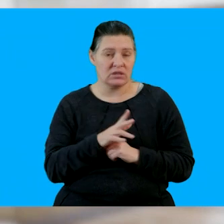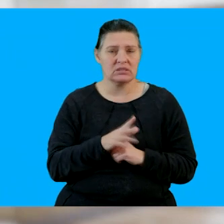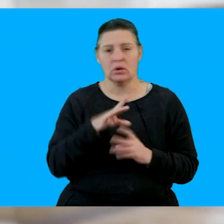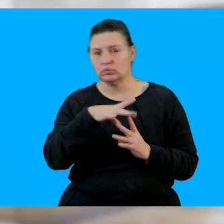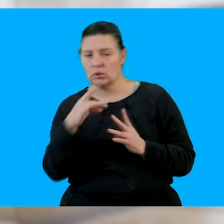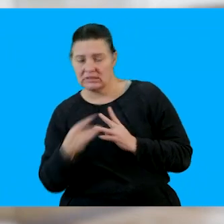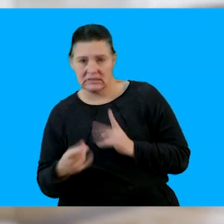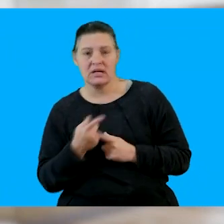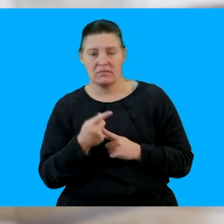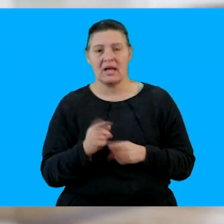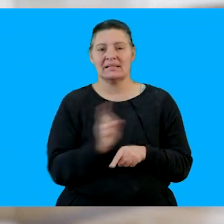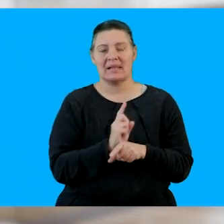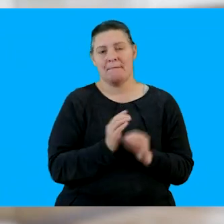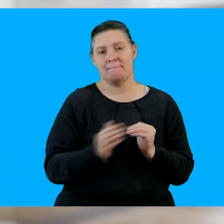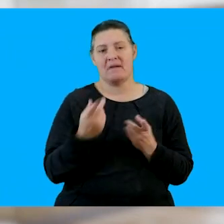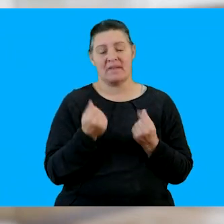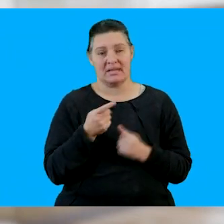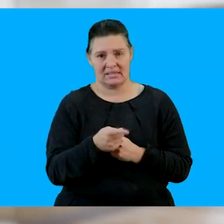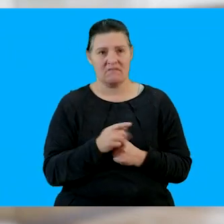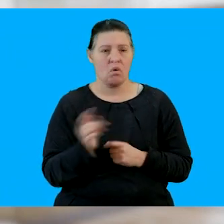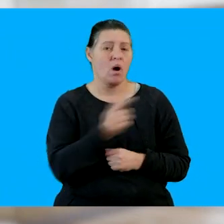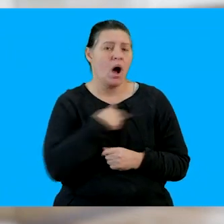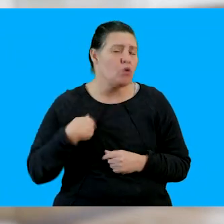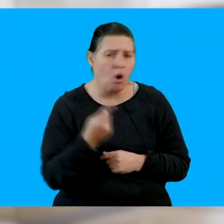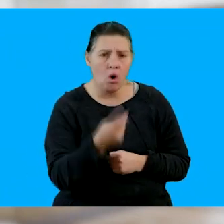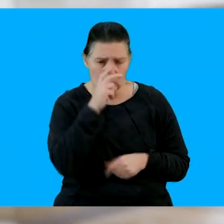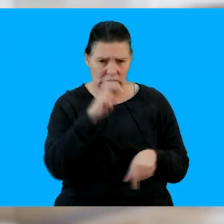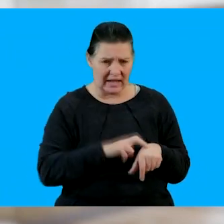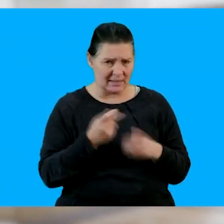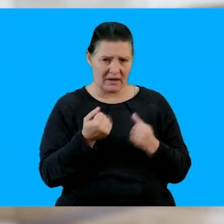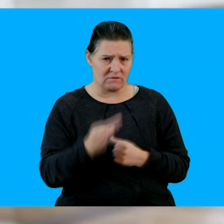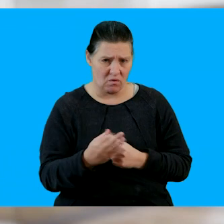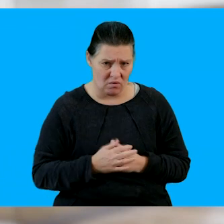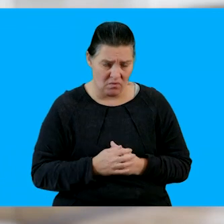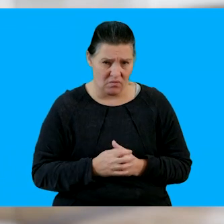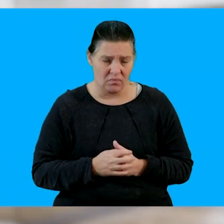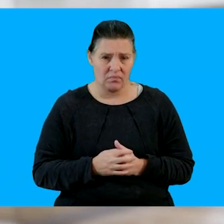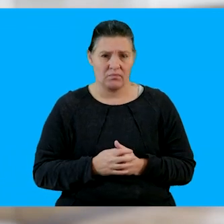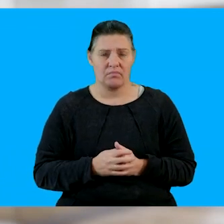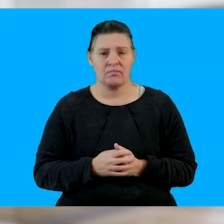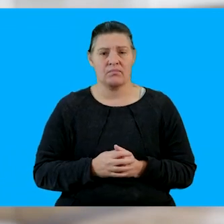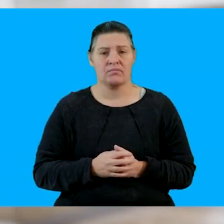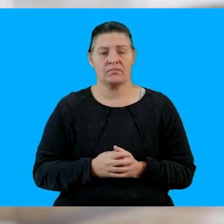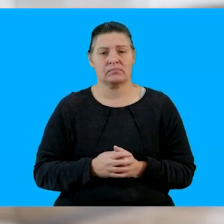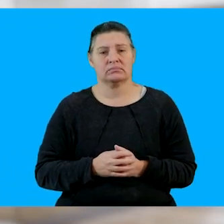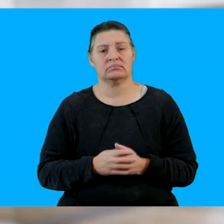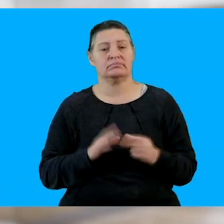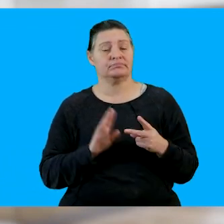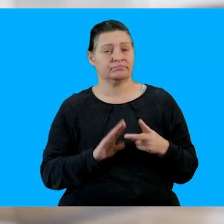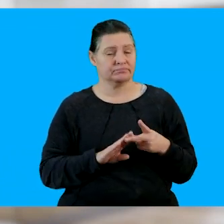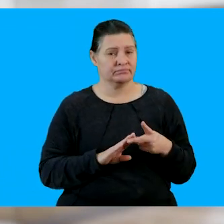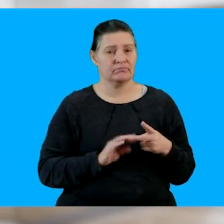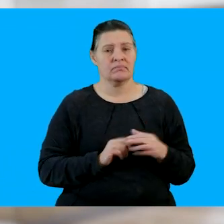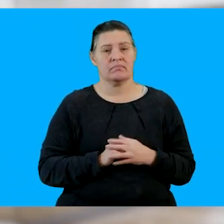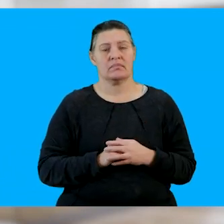influence your choice of funding is the period of financing, that for how long do you need this financing. Now let's look